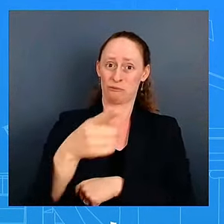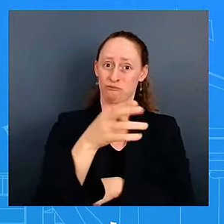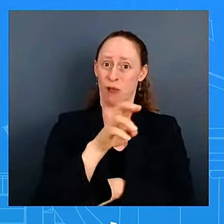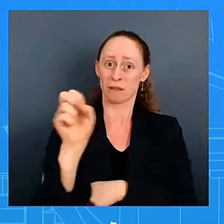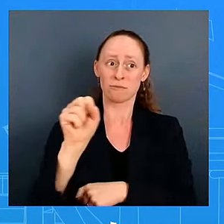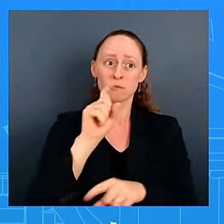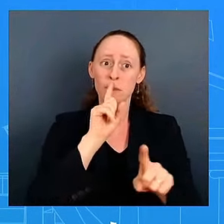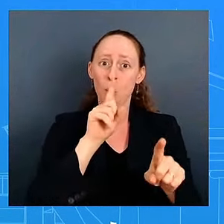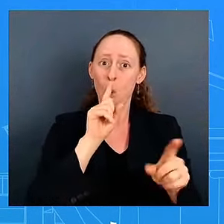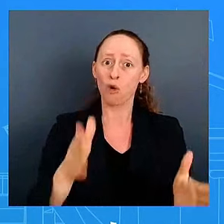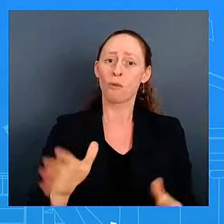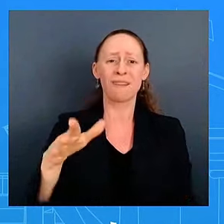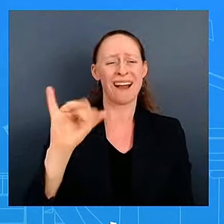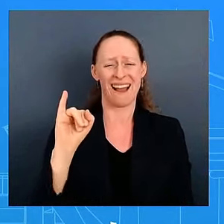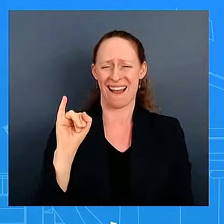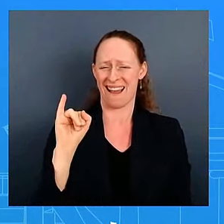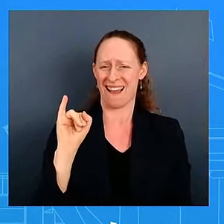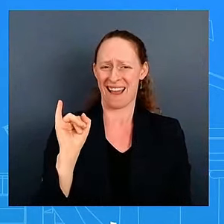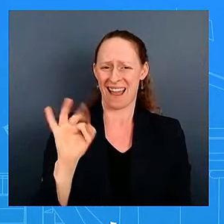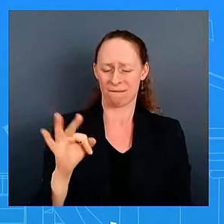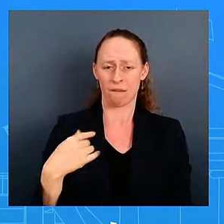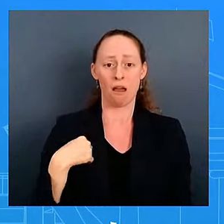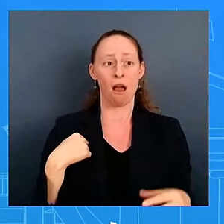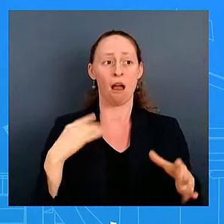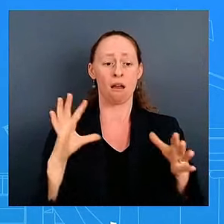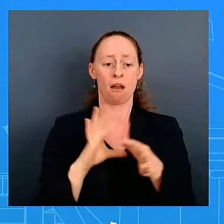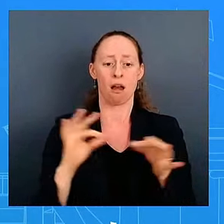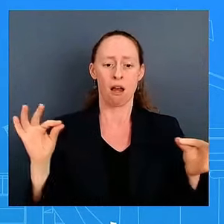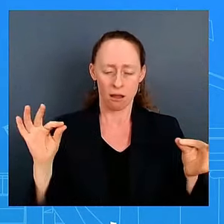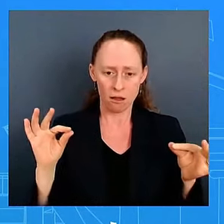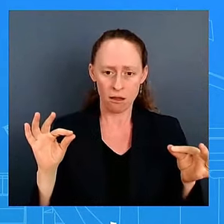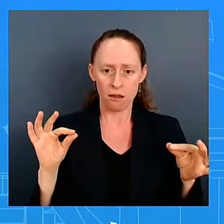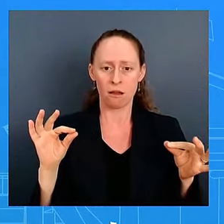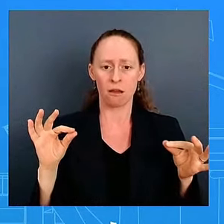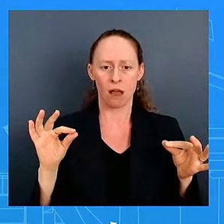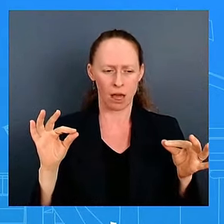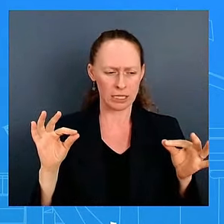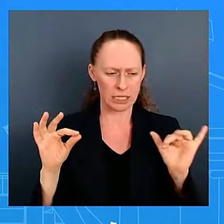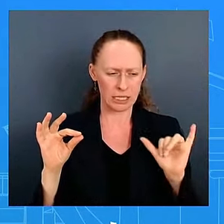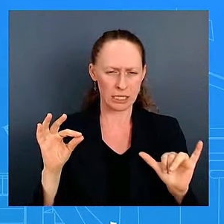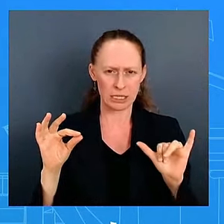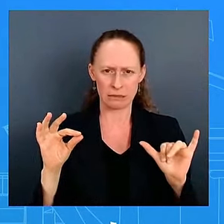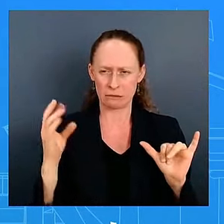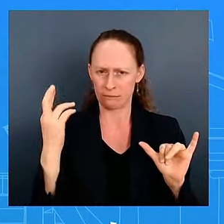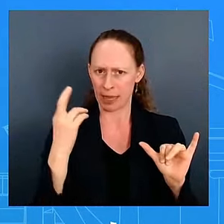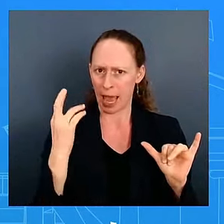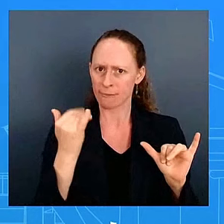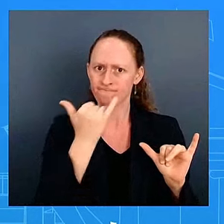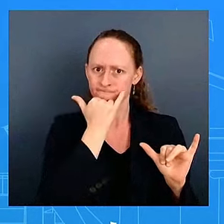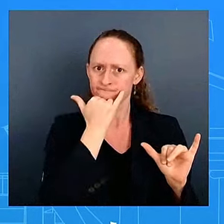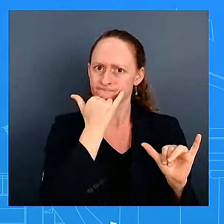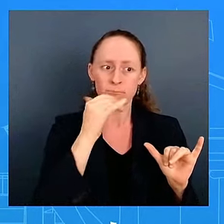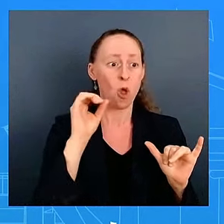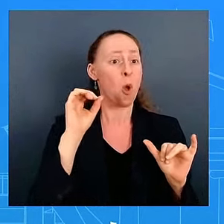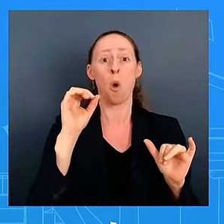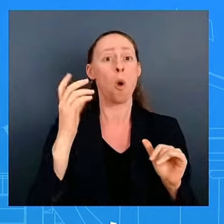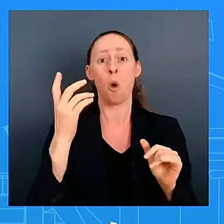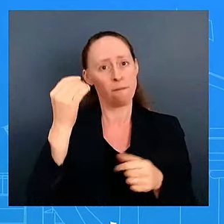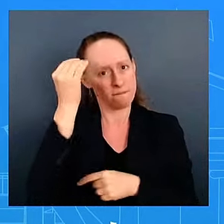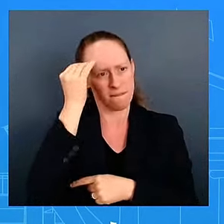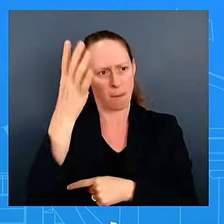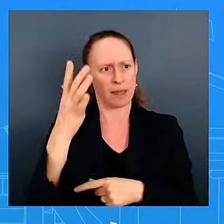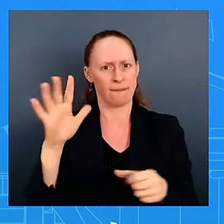misled in something that I've said or haven't had the full information, I actually own up to that. And I actually say, I will do my best to get you the information.